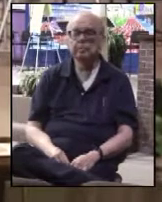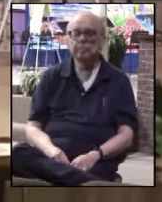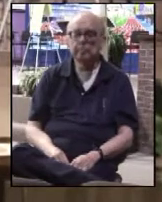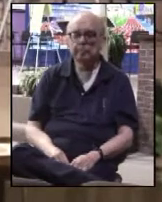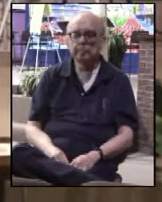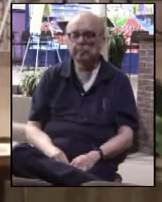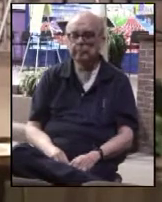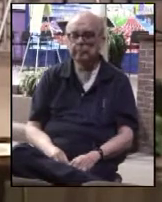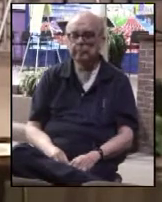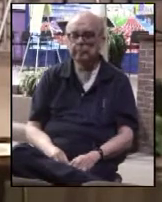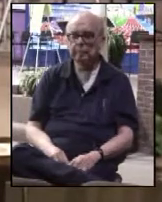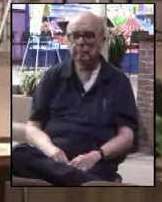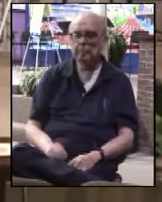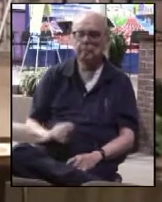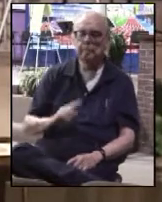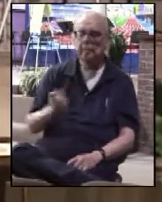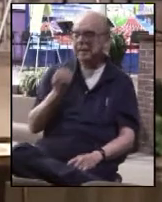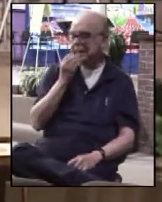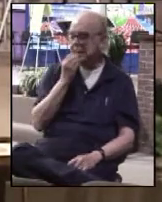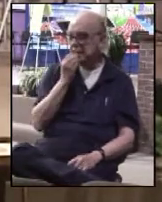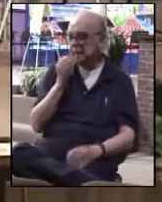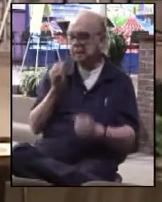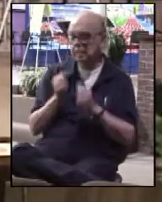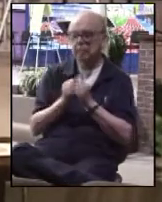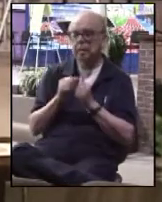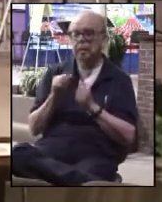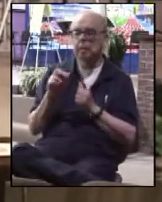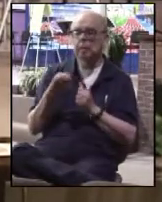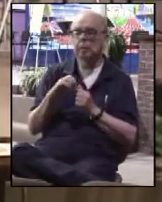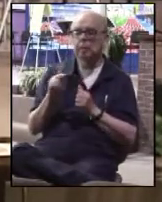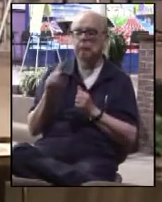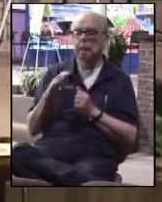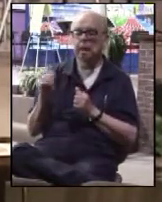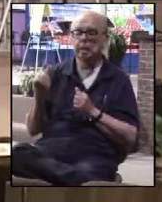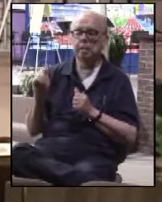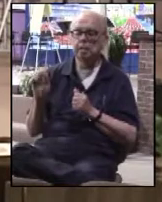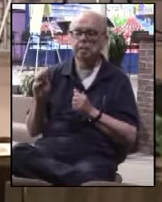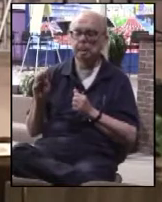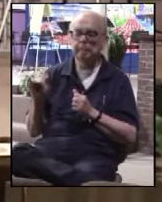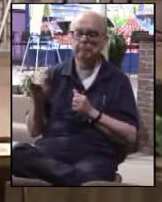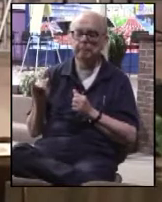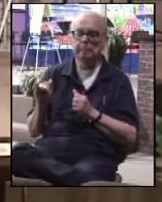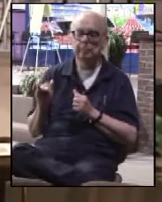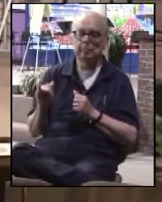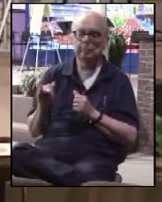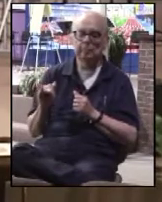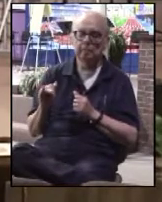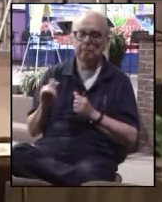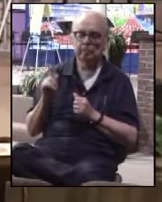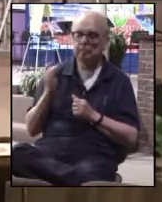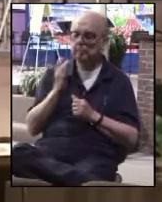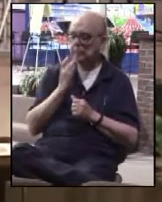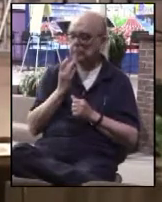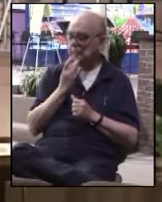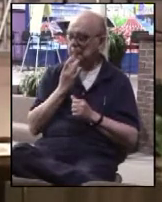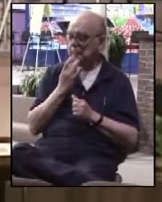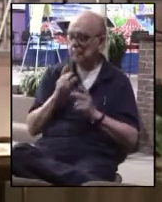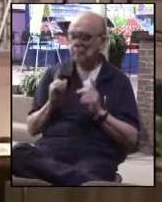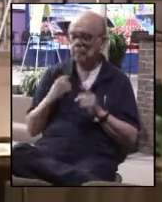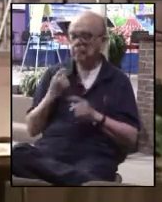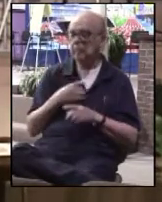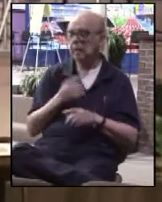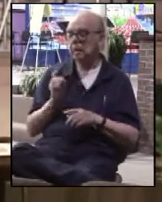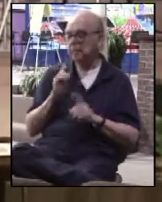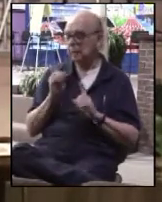yesterday we went out to eat with Rick and Tammy one of the favorite places that we'd like to eat